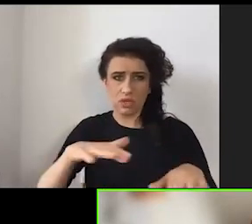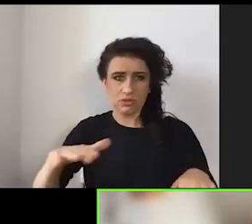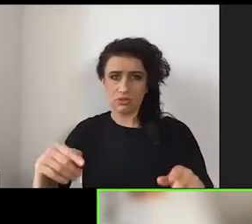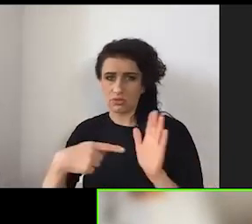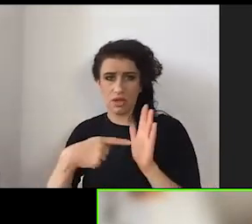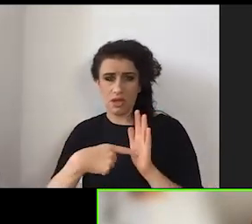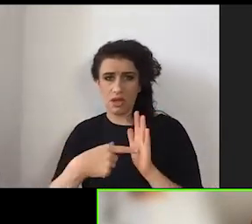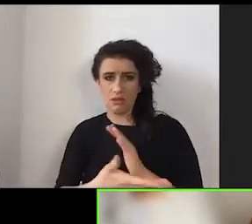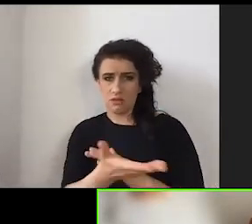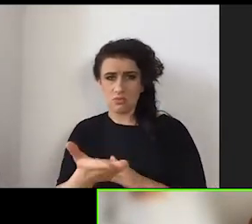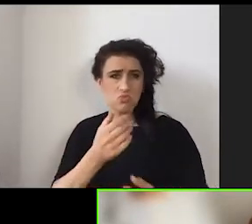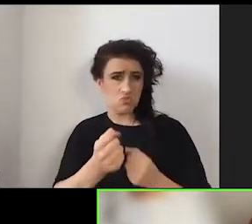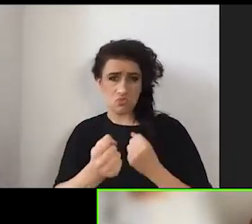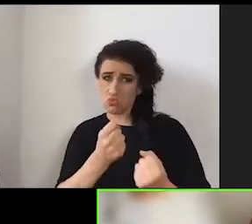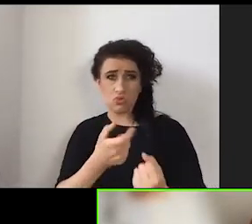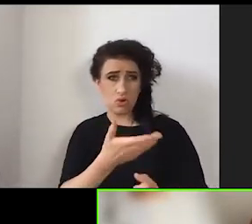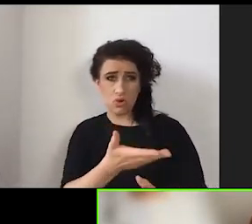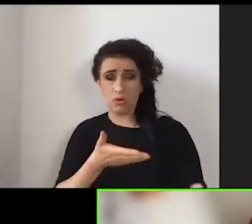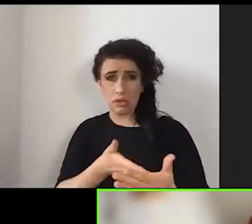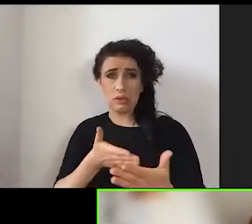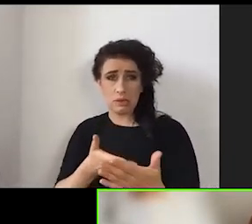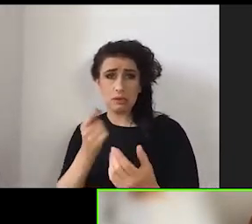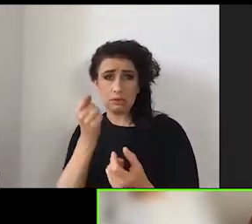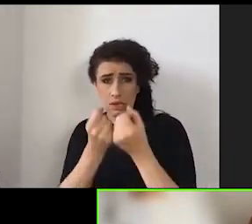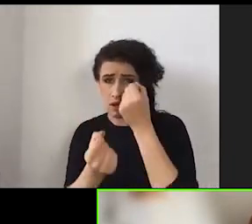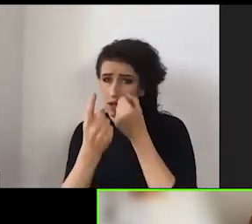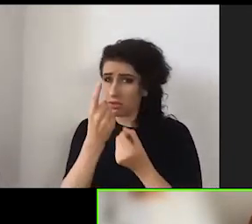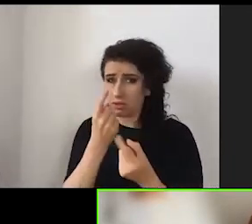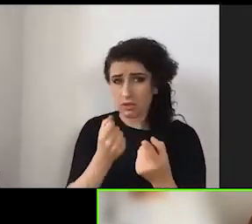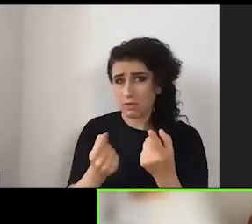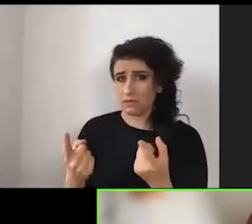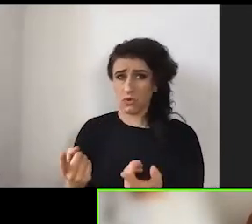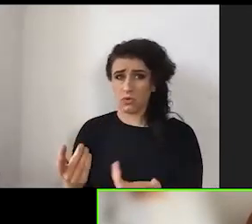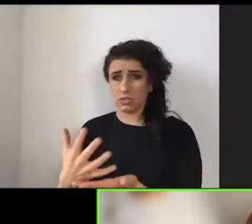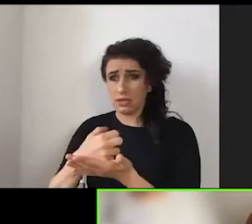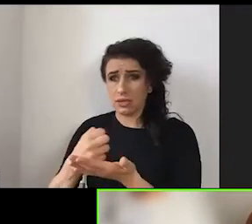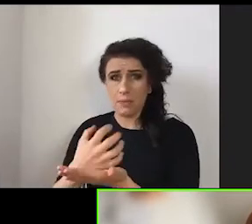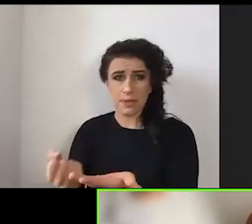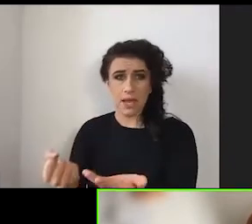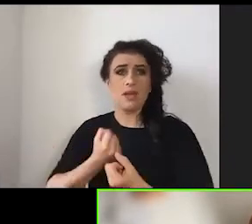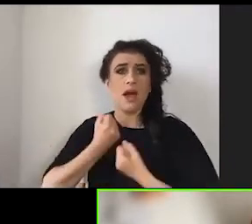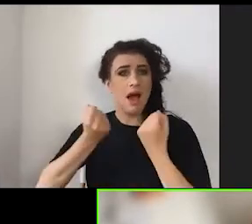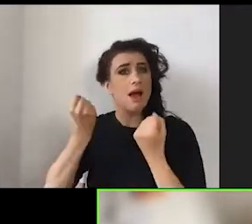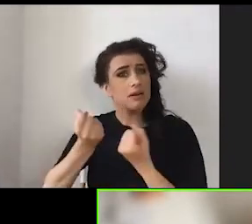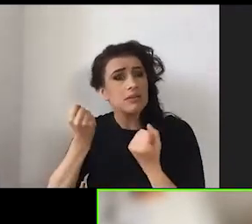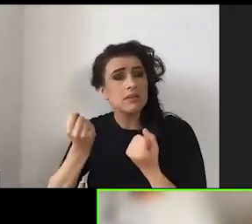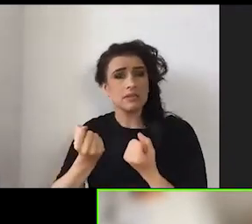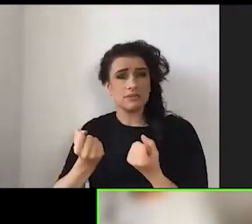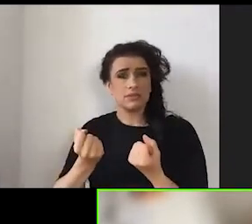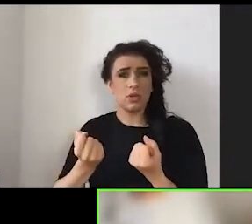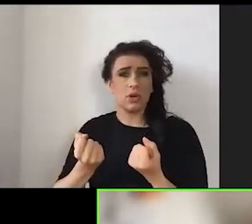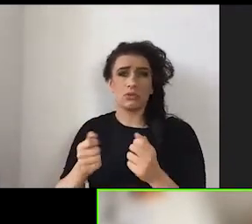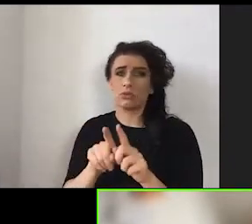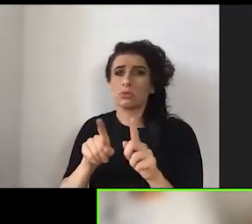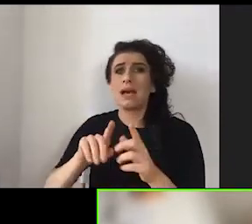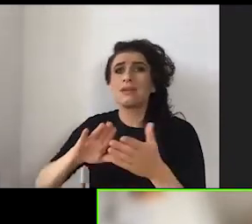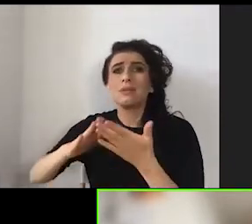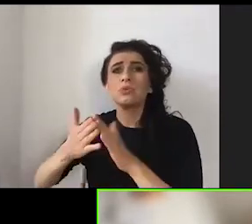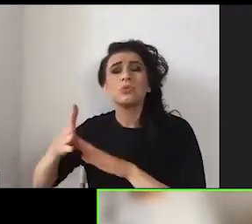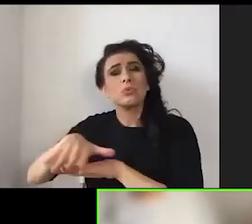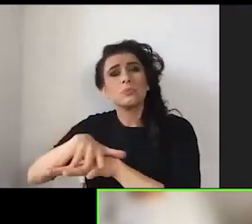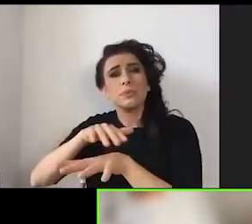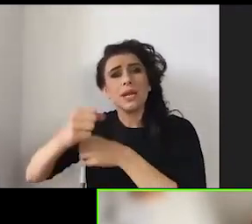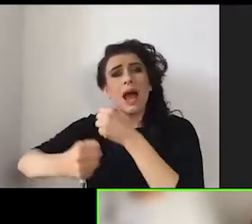and businesses, And the worst part of these, and I will tell you with an example, is that